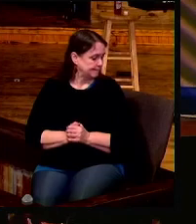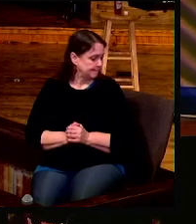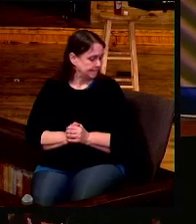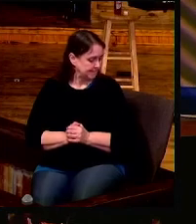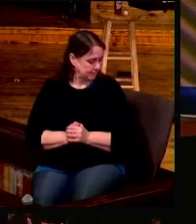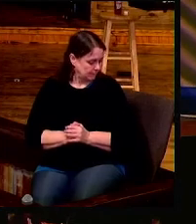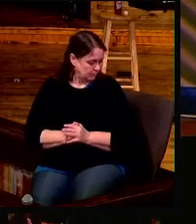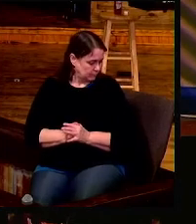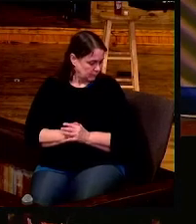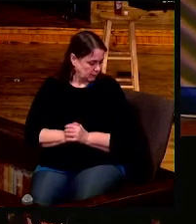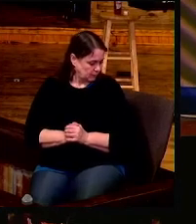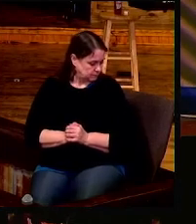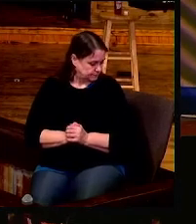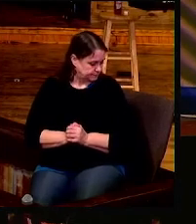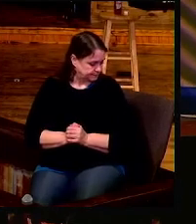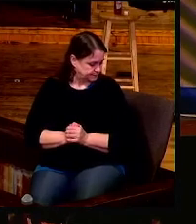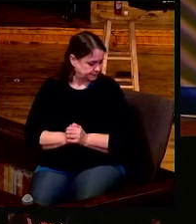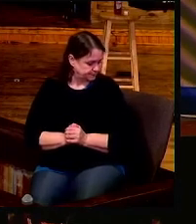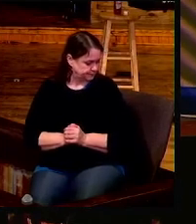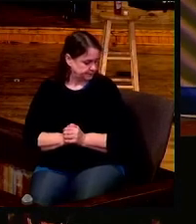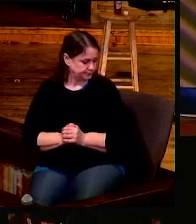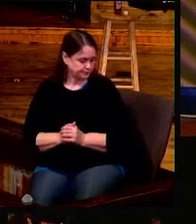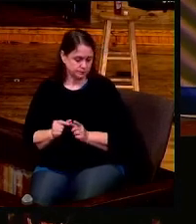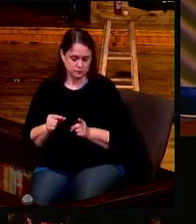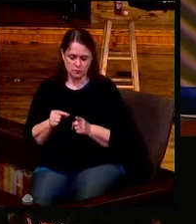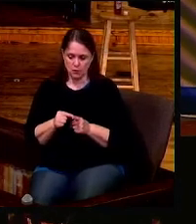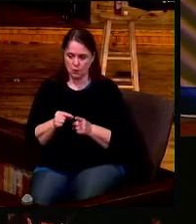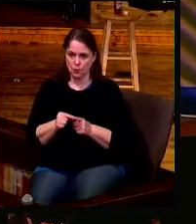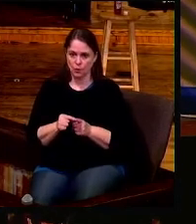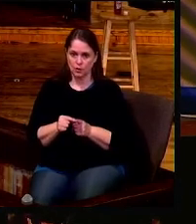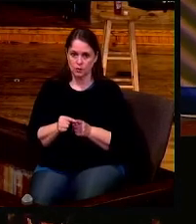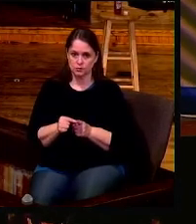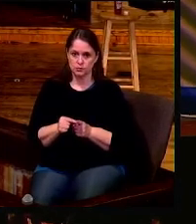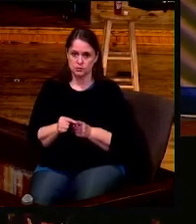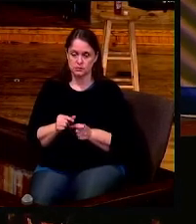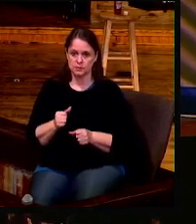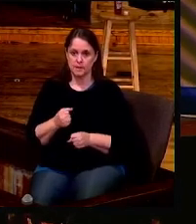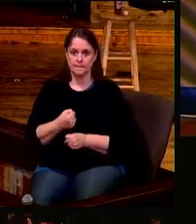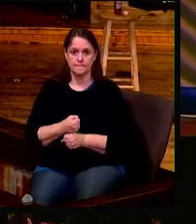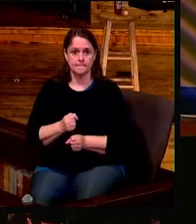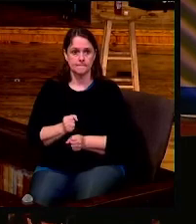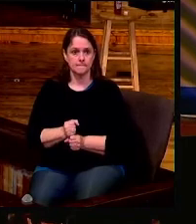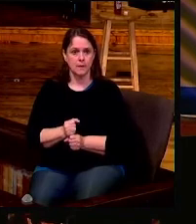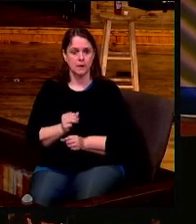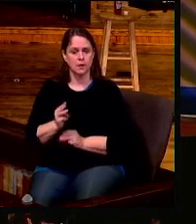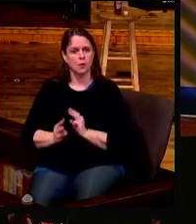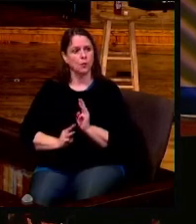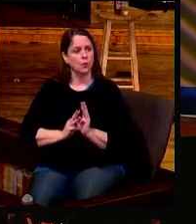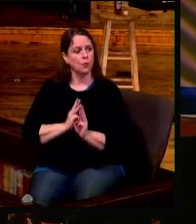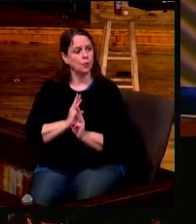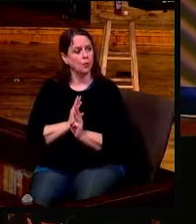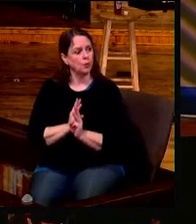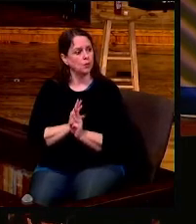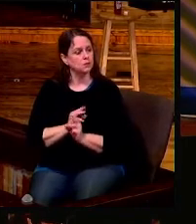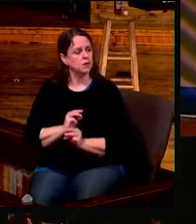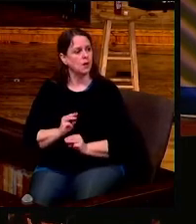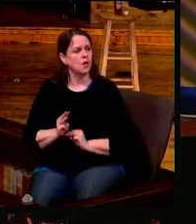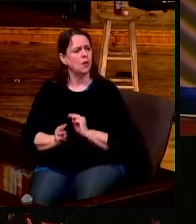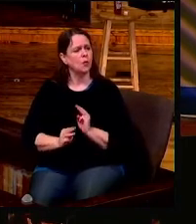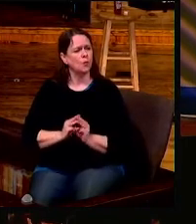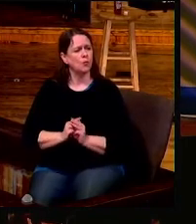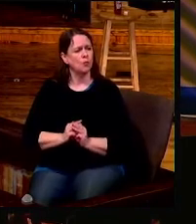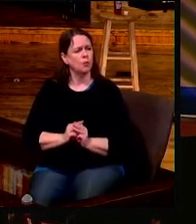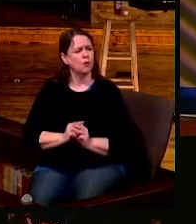accredited to saying that quote. But words do create worlds. They create a world of our perception and